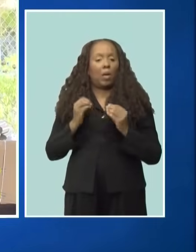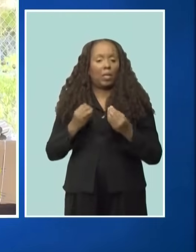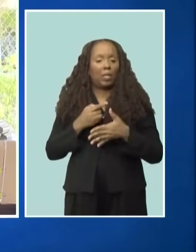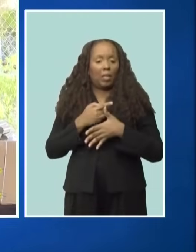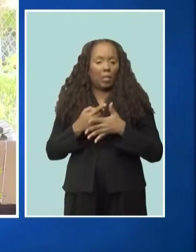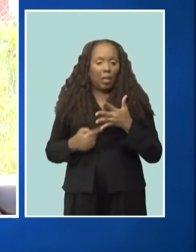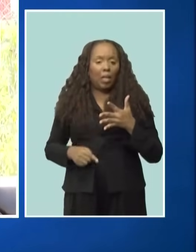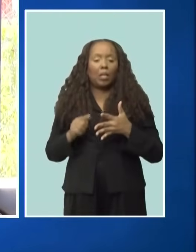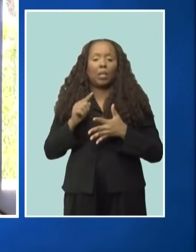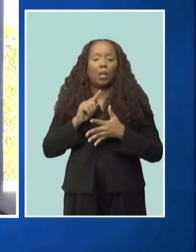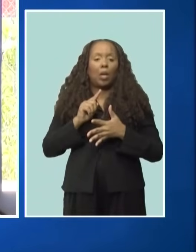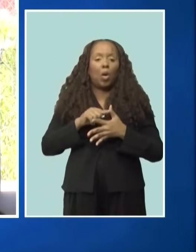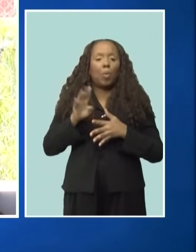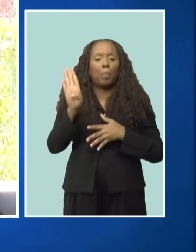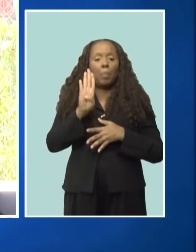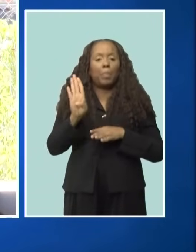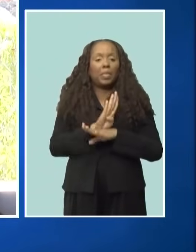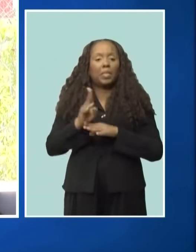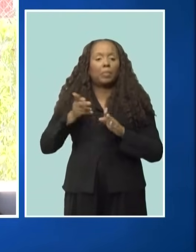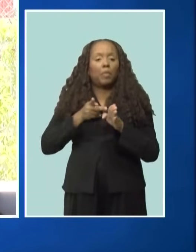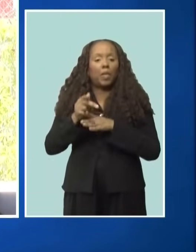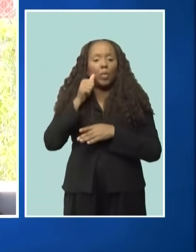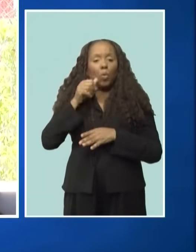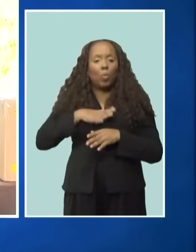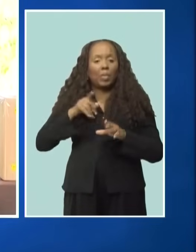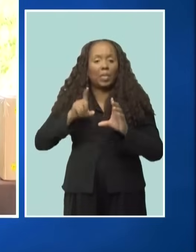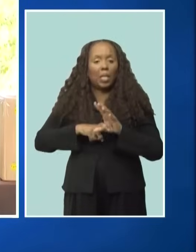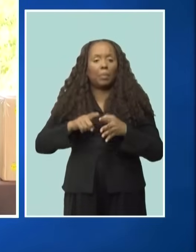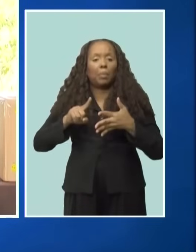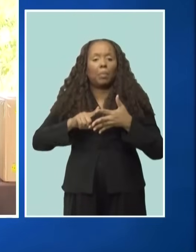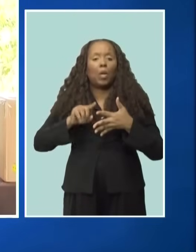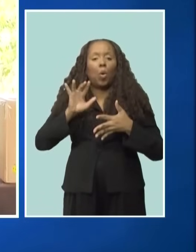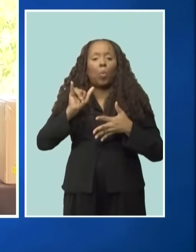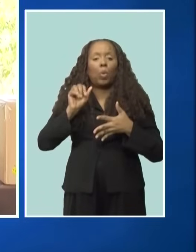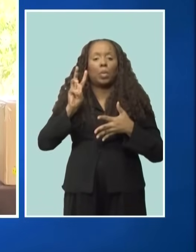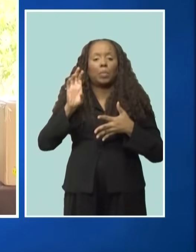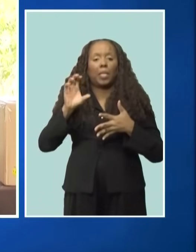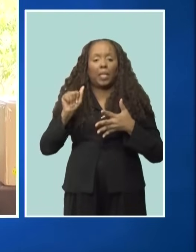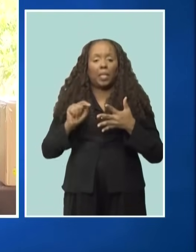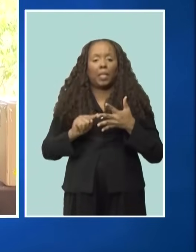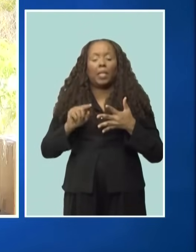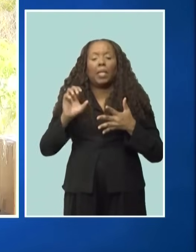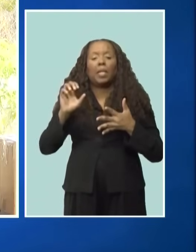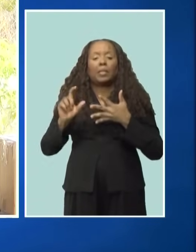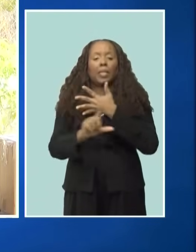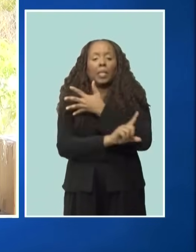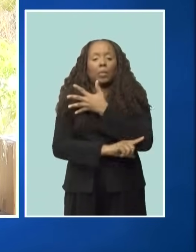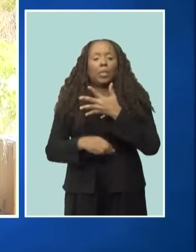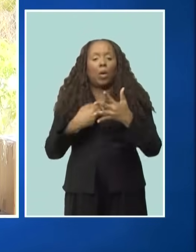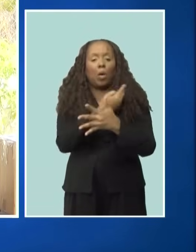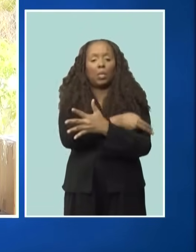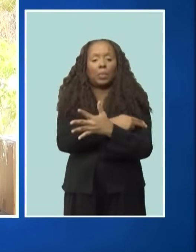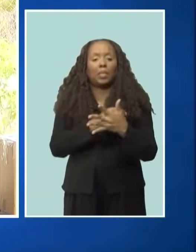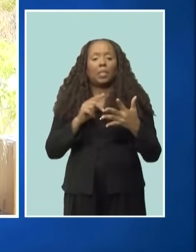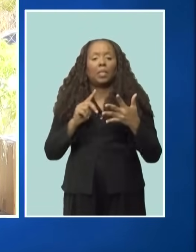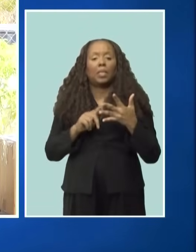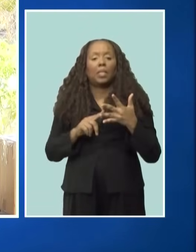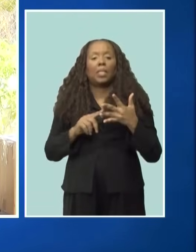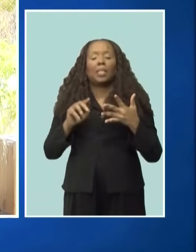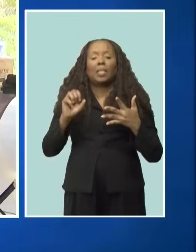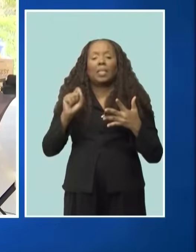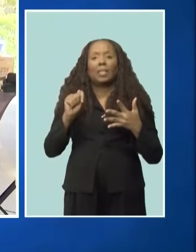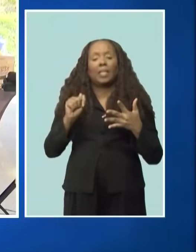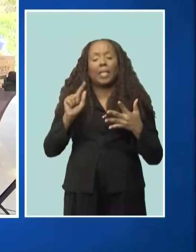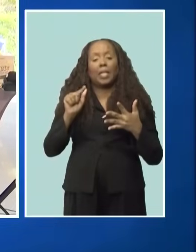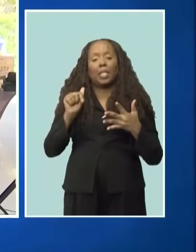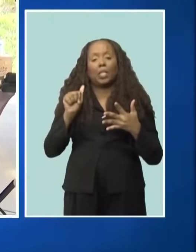Professional Women's Club of Barbados, the Young Women's Christian Association, the St. Lucie District Hospital, and the St. Lawrence and St. Elizabeth